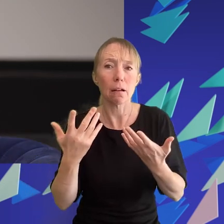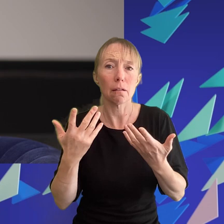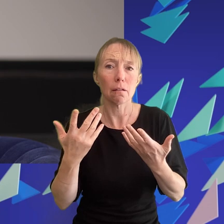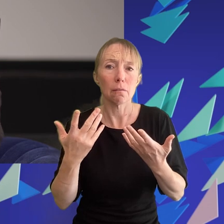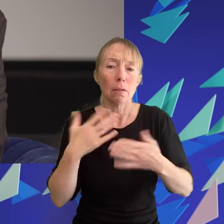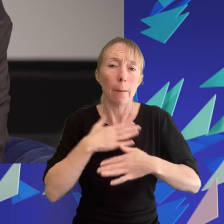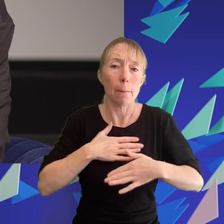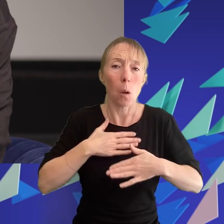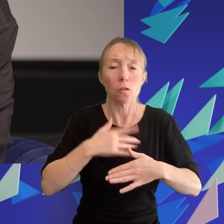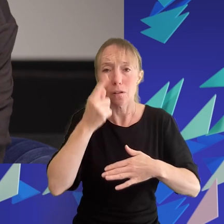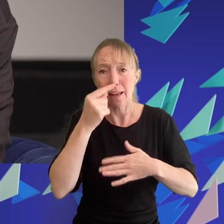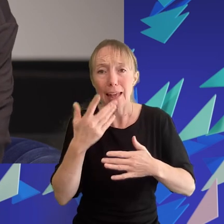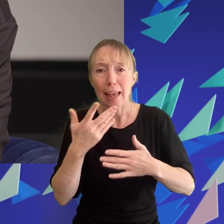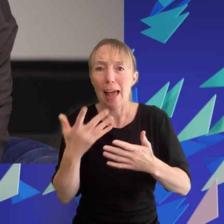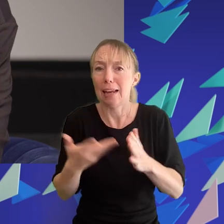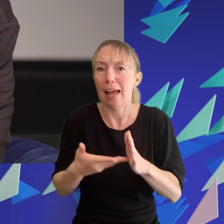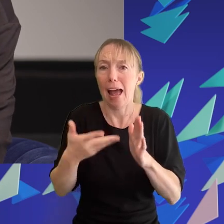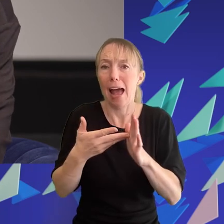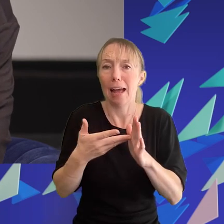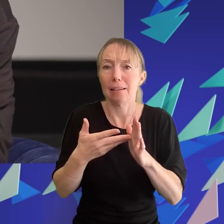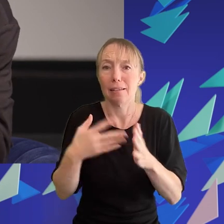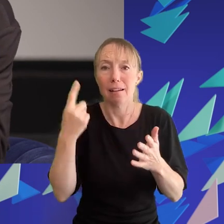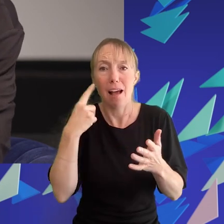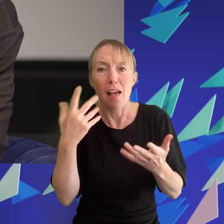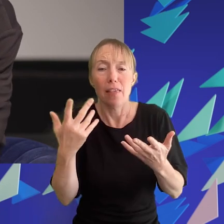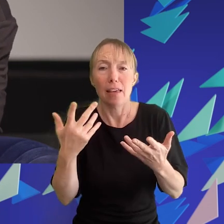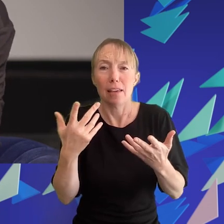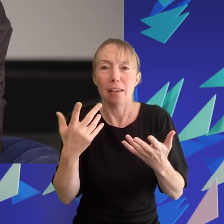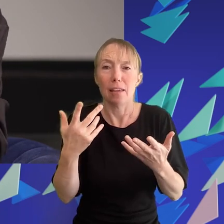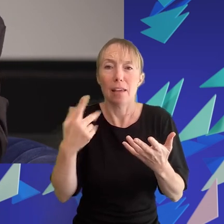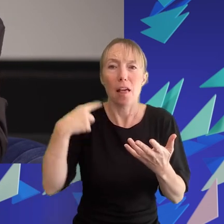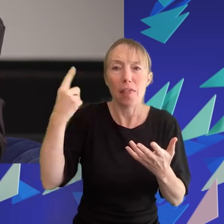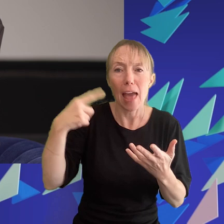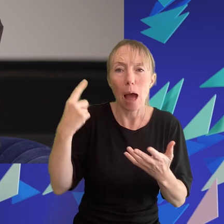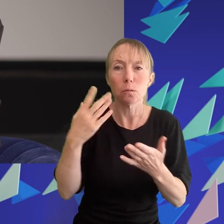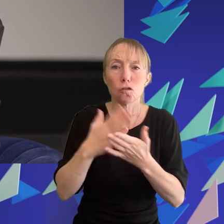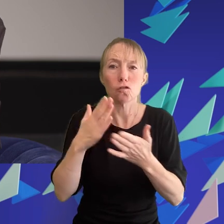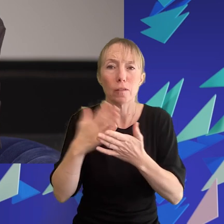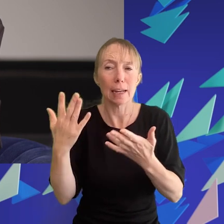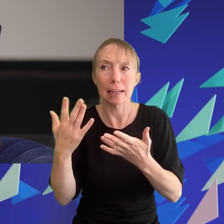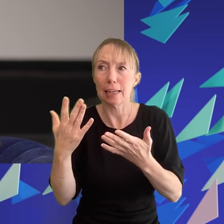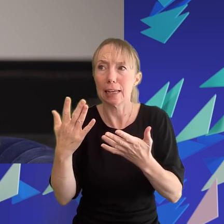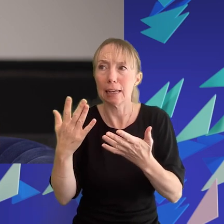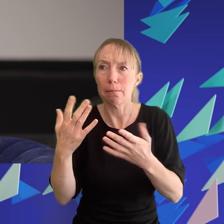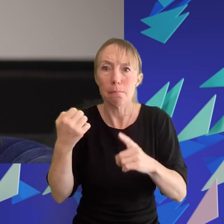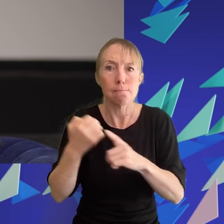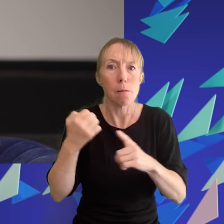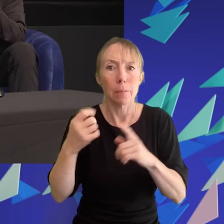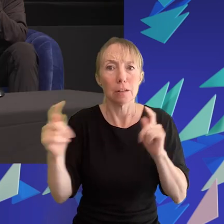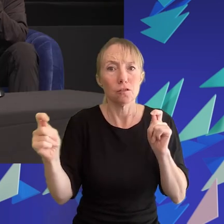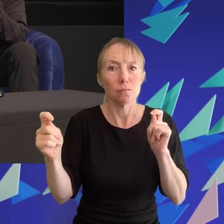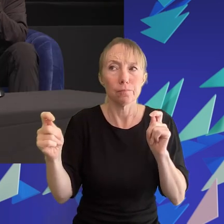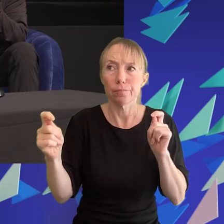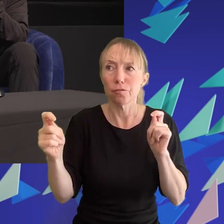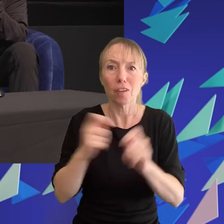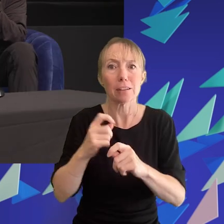and it can be adding things. I think it's one and one is three. I mean, I think that the audio can make a huge difference of the experience. You know,